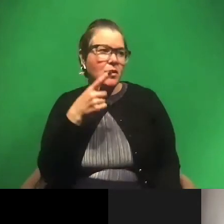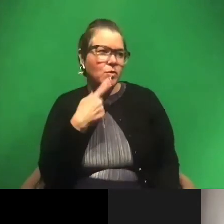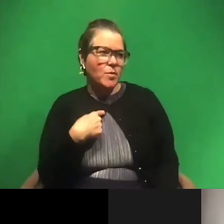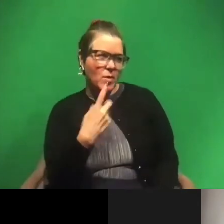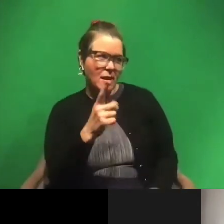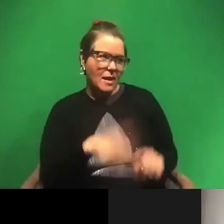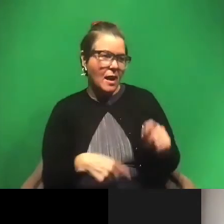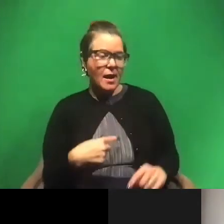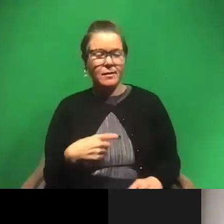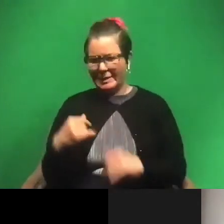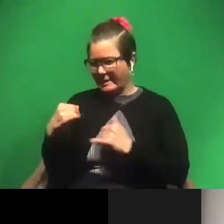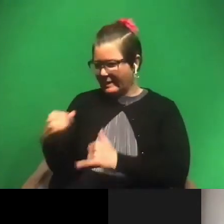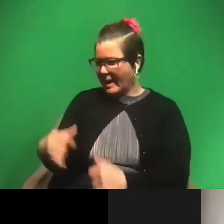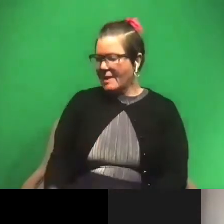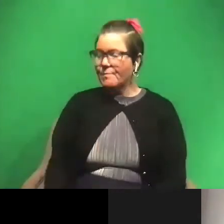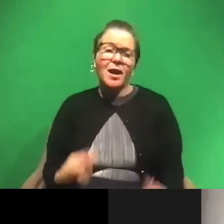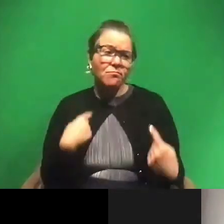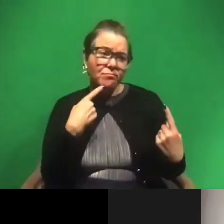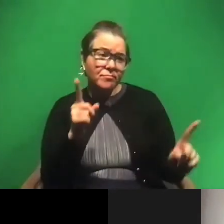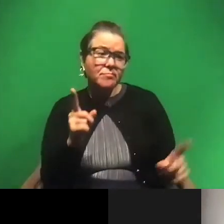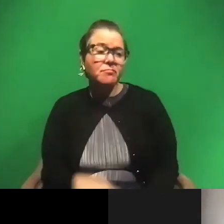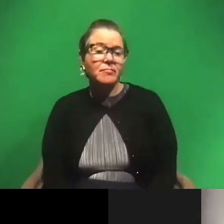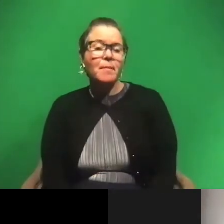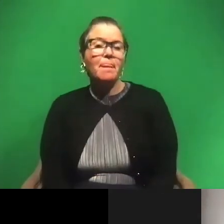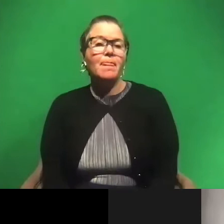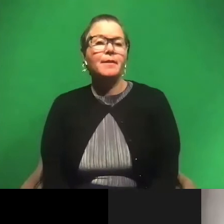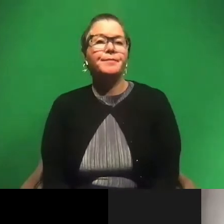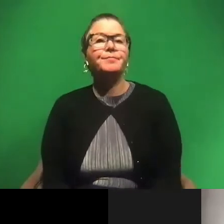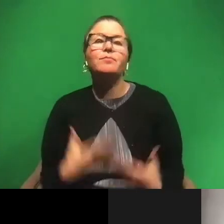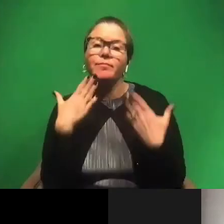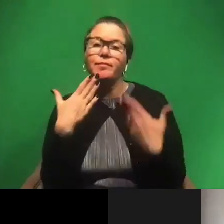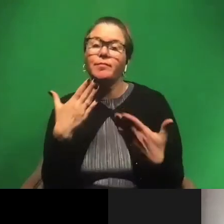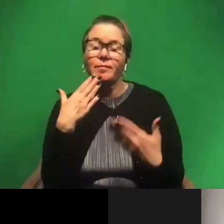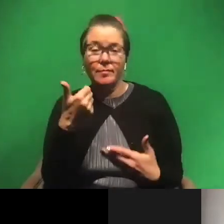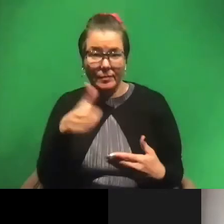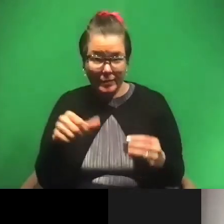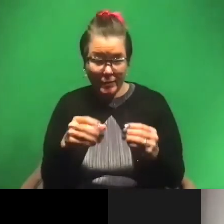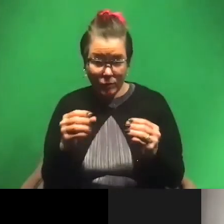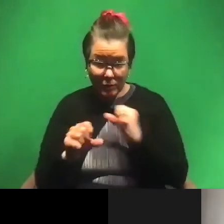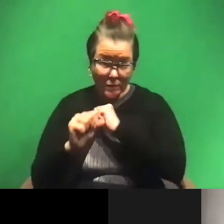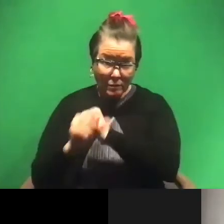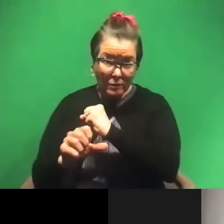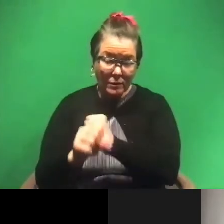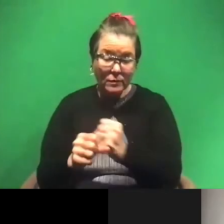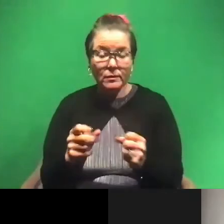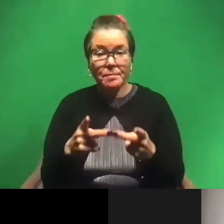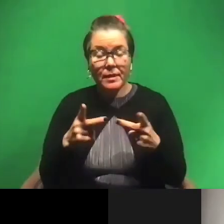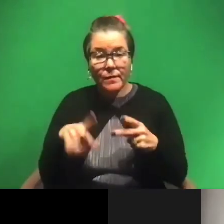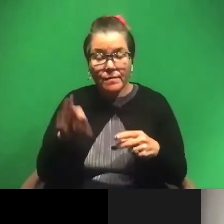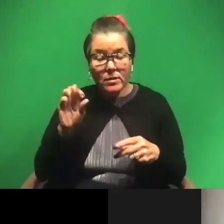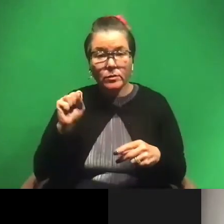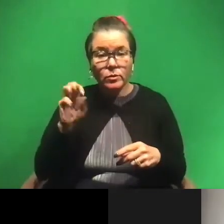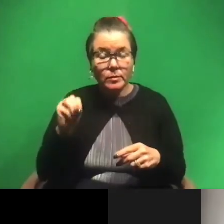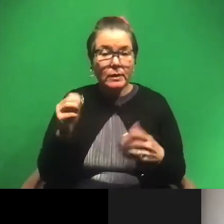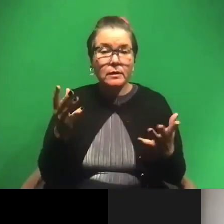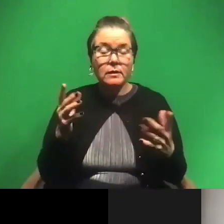same. Great. Sounds good. Okay, well, thank you so much. Is there anything else that you'd like to plug, places we can find you on social media,